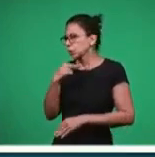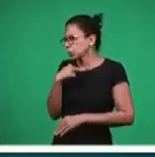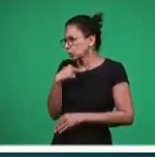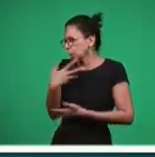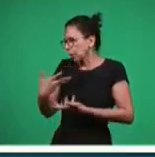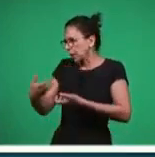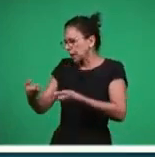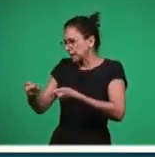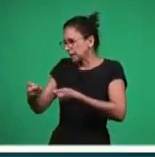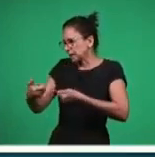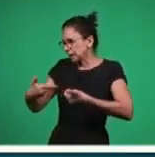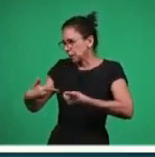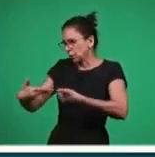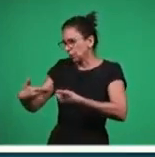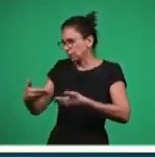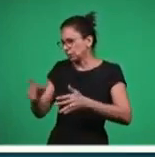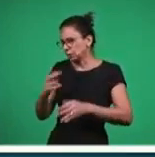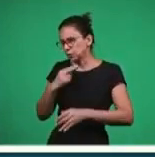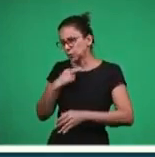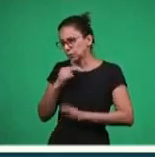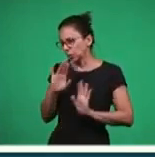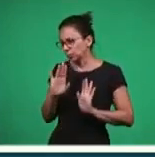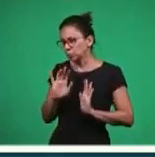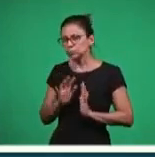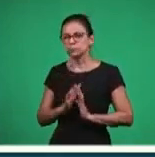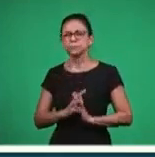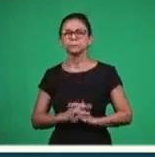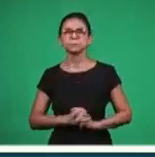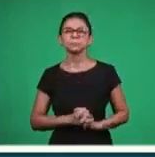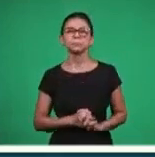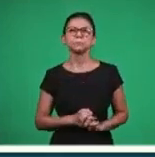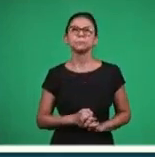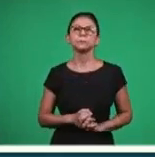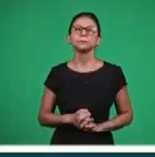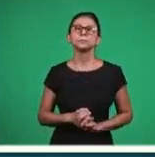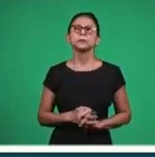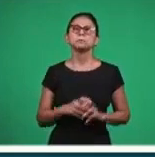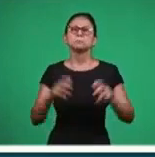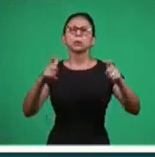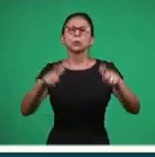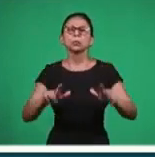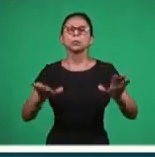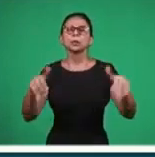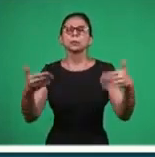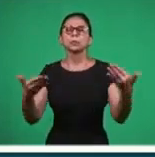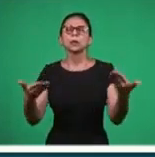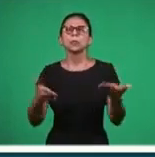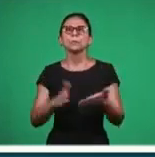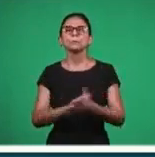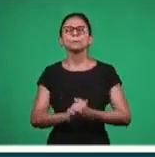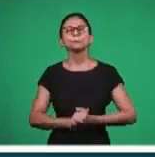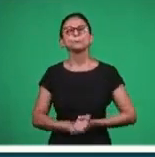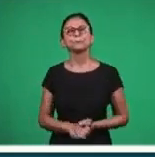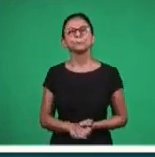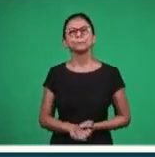to have me excused. So now, what is the prophetic importance for us? What field is this?